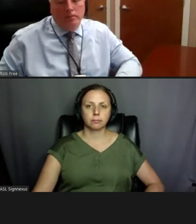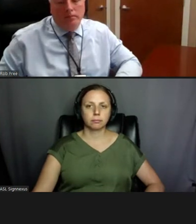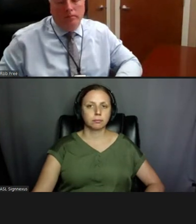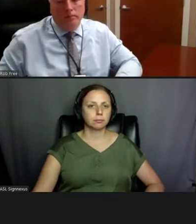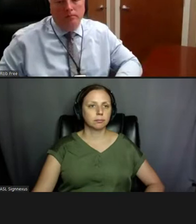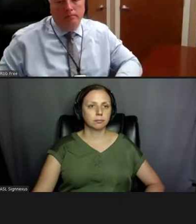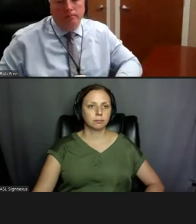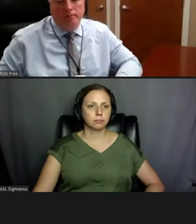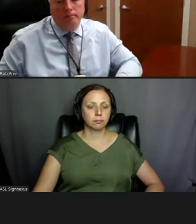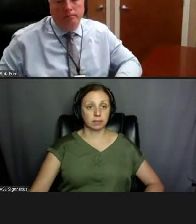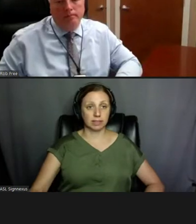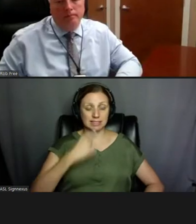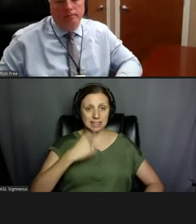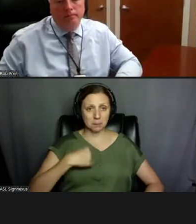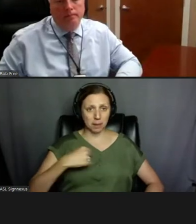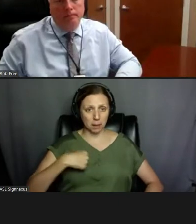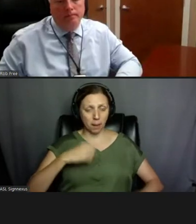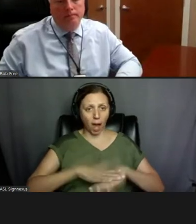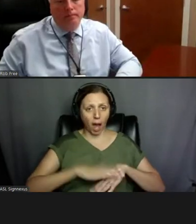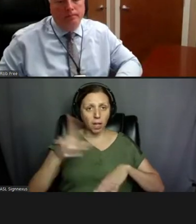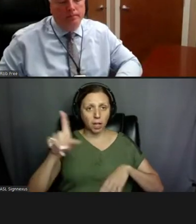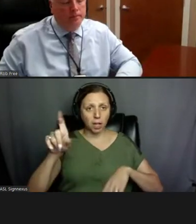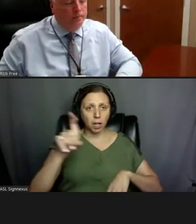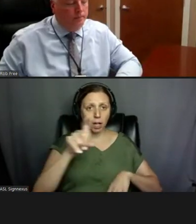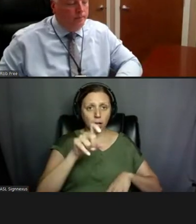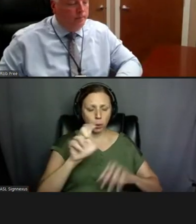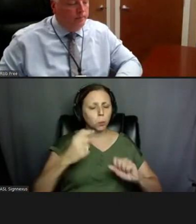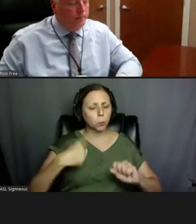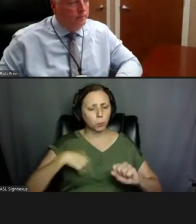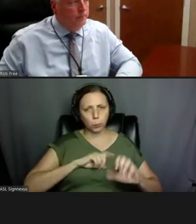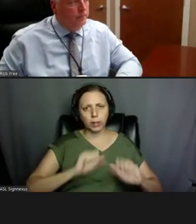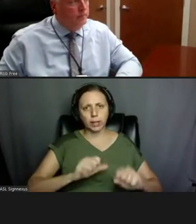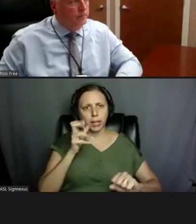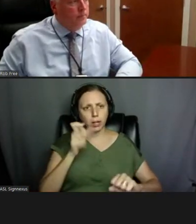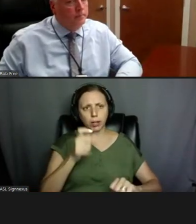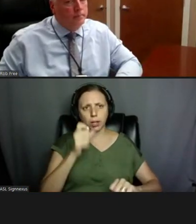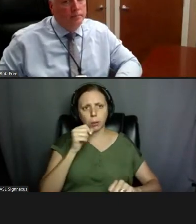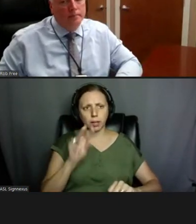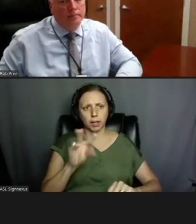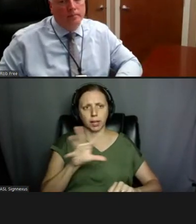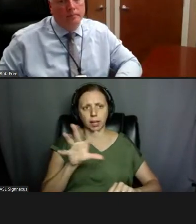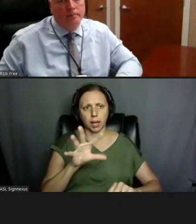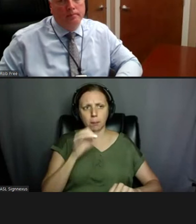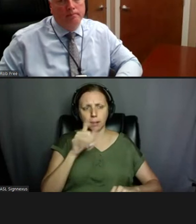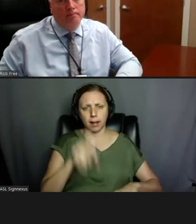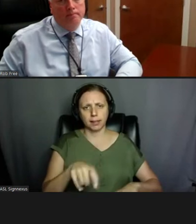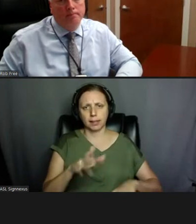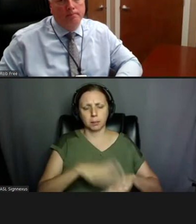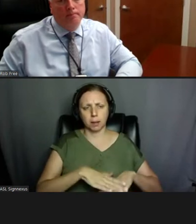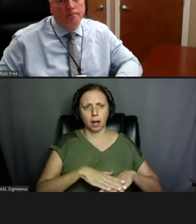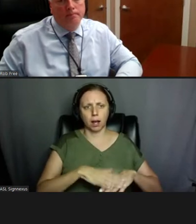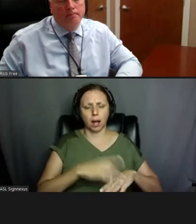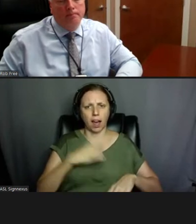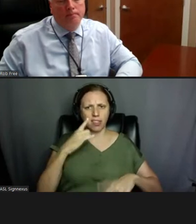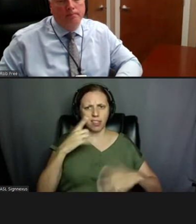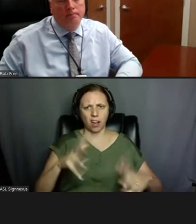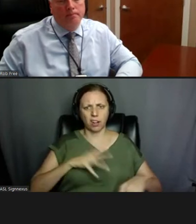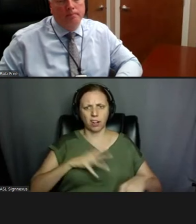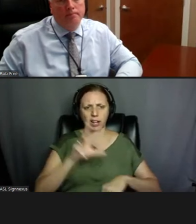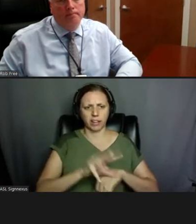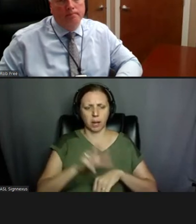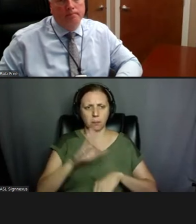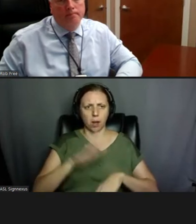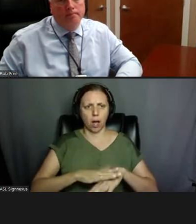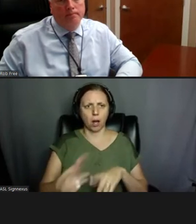Do you see me? Am I on? We hear you. You don't have to have your camera on if you don't want. I thought I had my camera on. Give